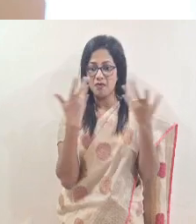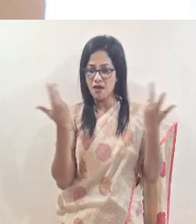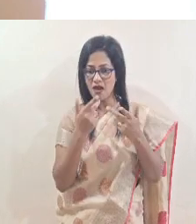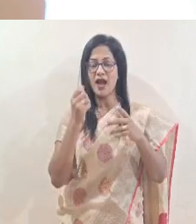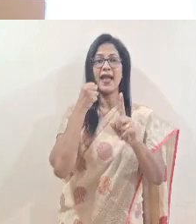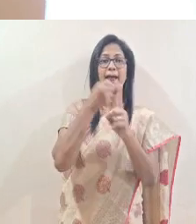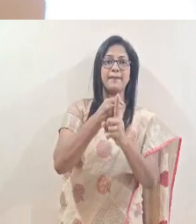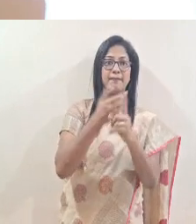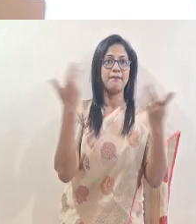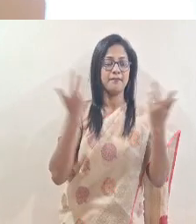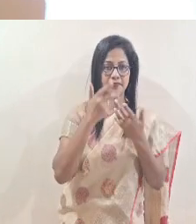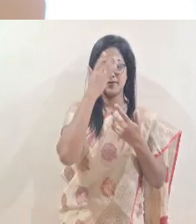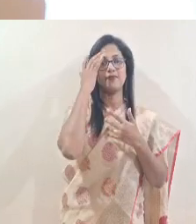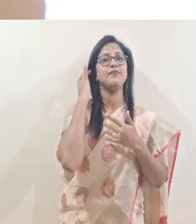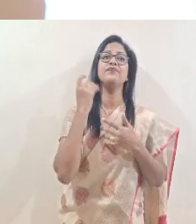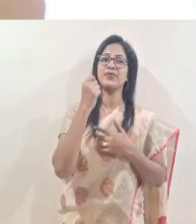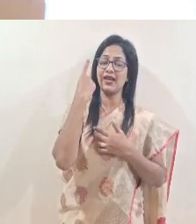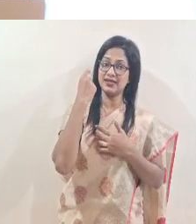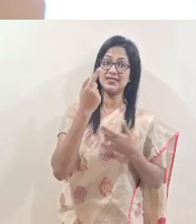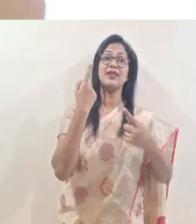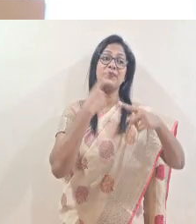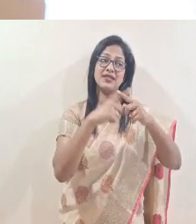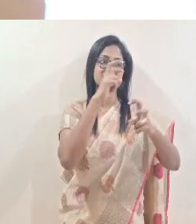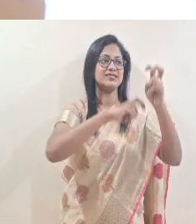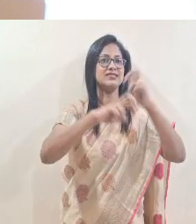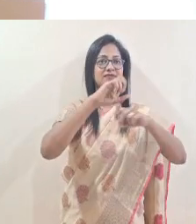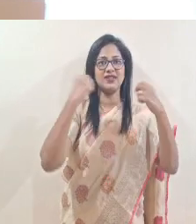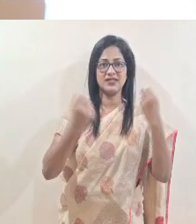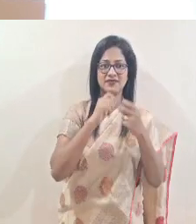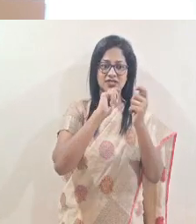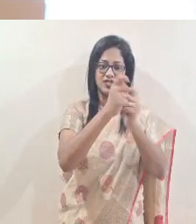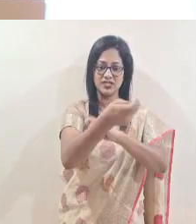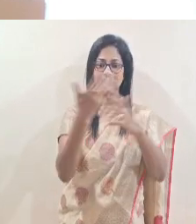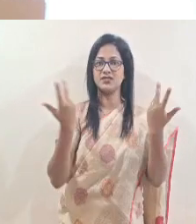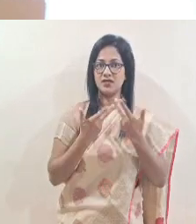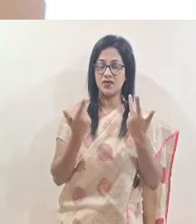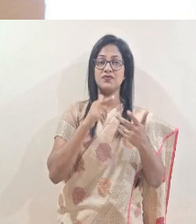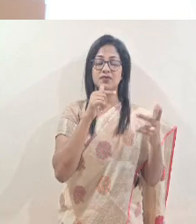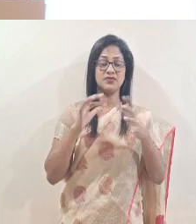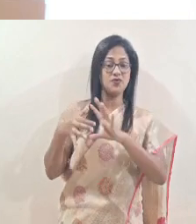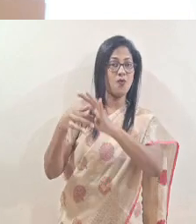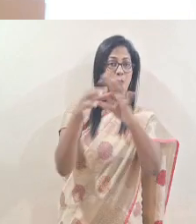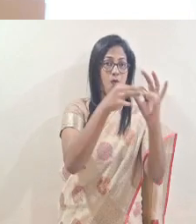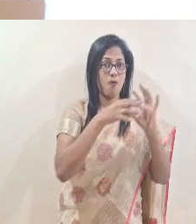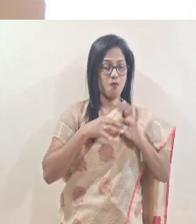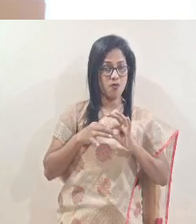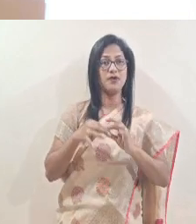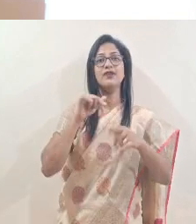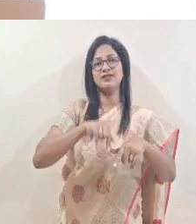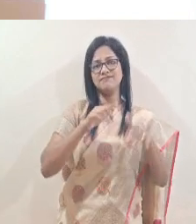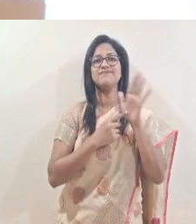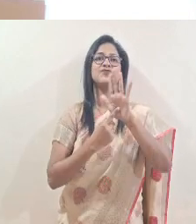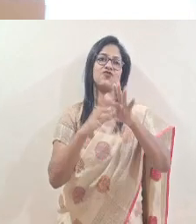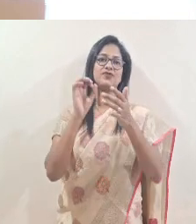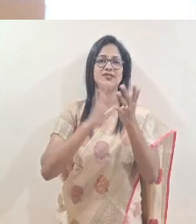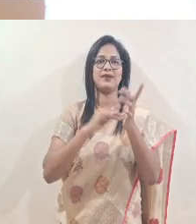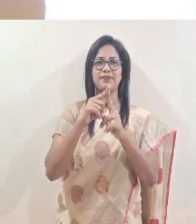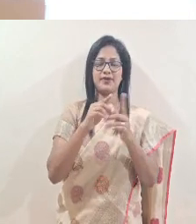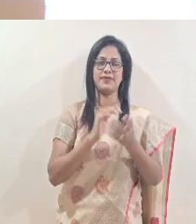see how this travel activities are also changing with time. So this all can be related and represented in CMPs as